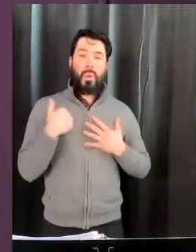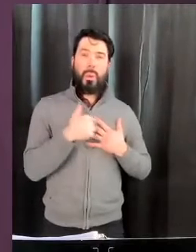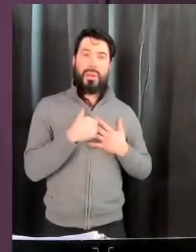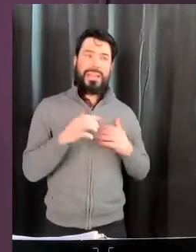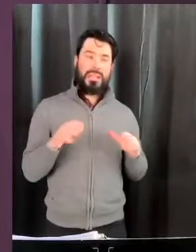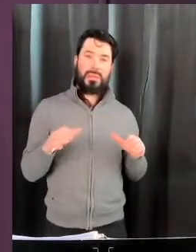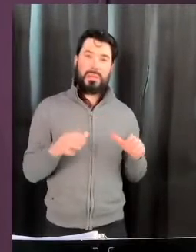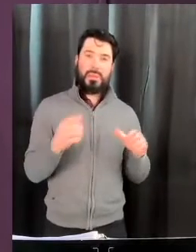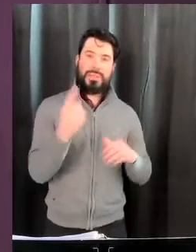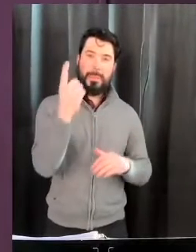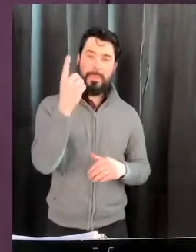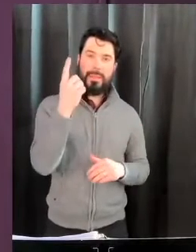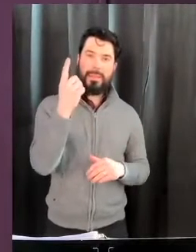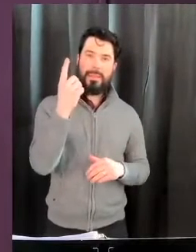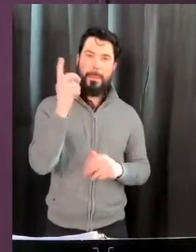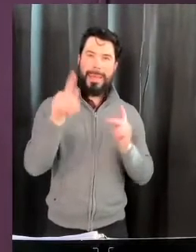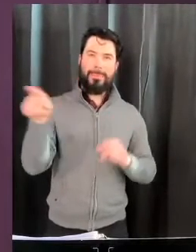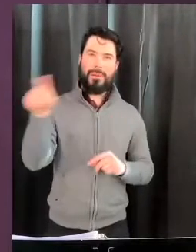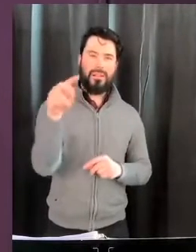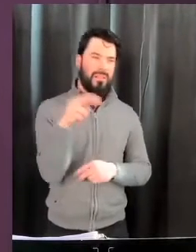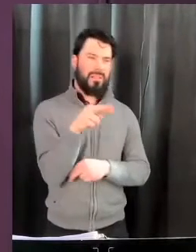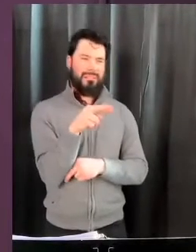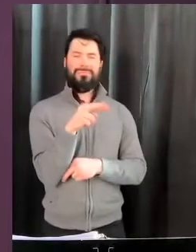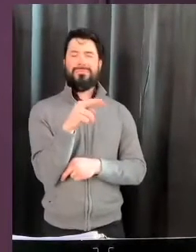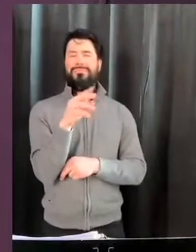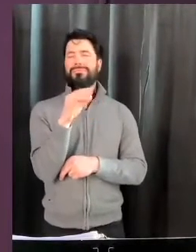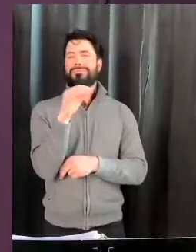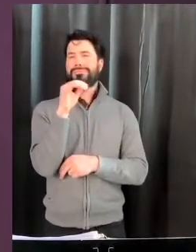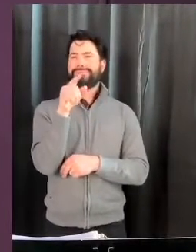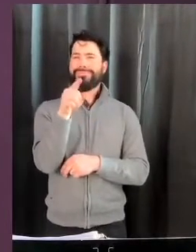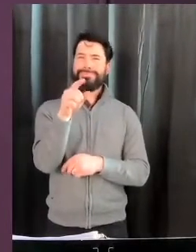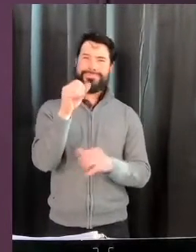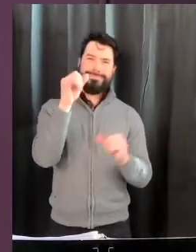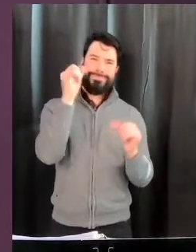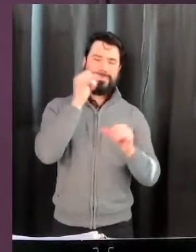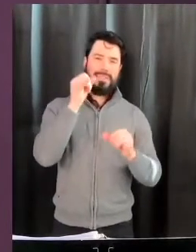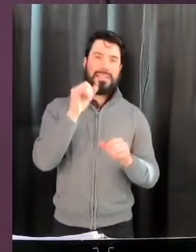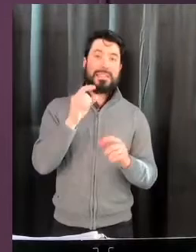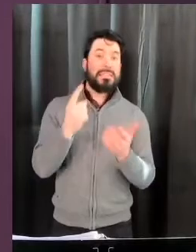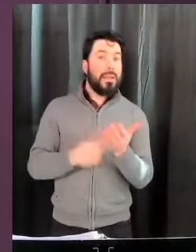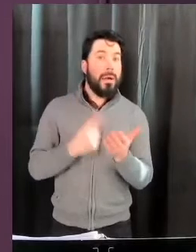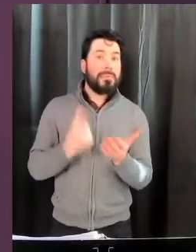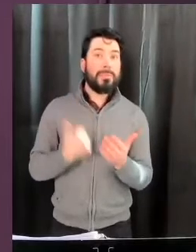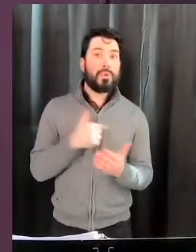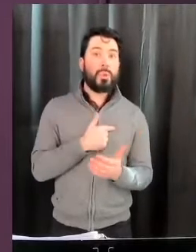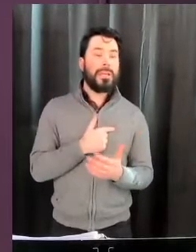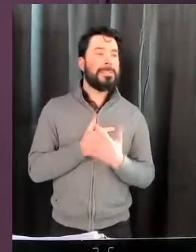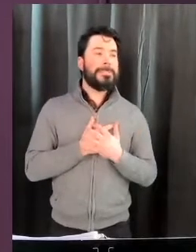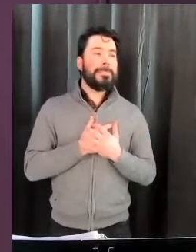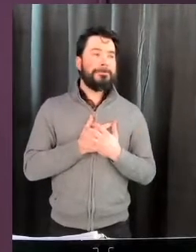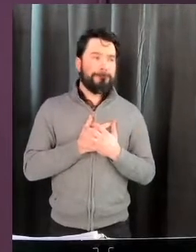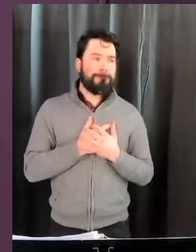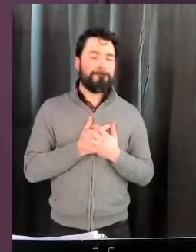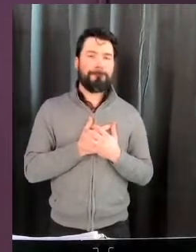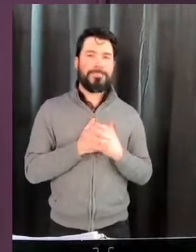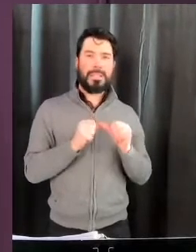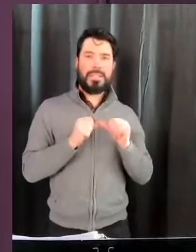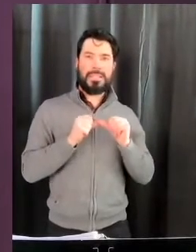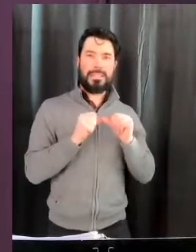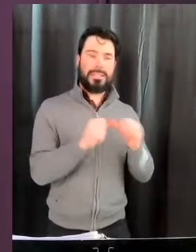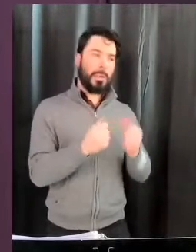We choose to continue to love, knowing we're not going to be loved